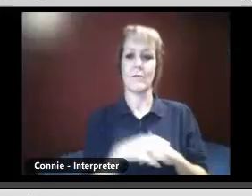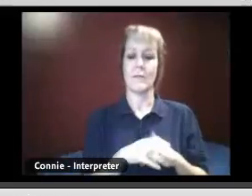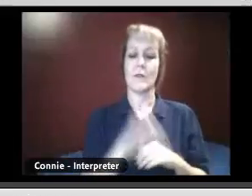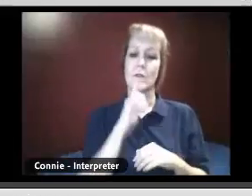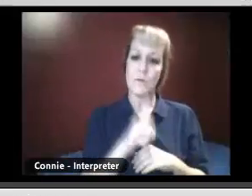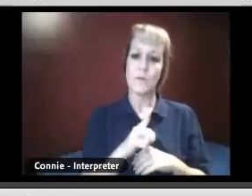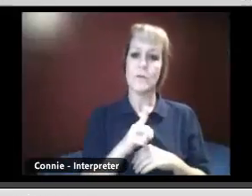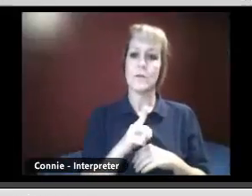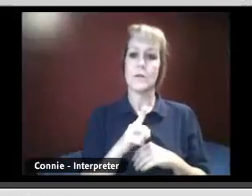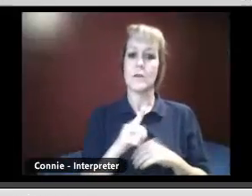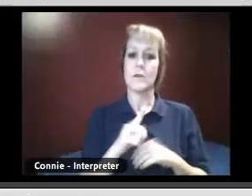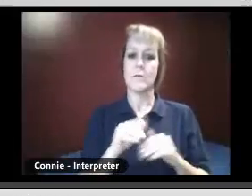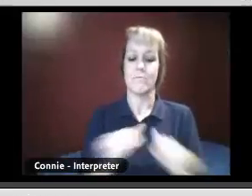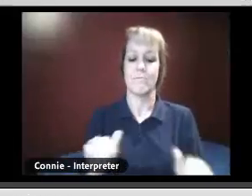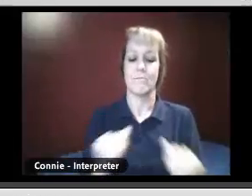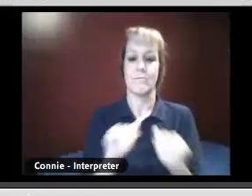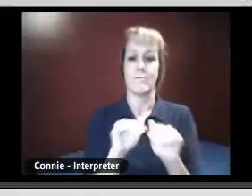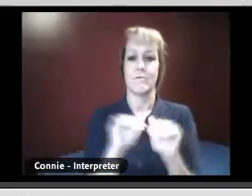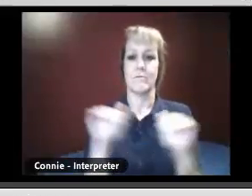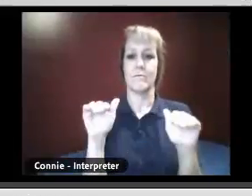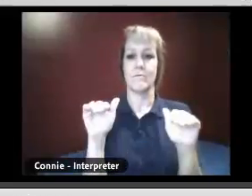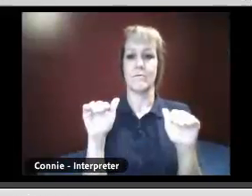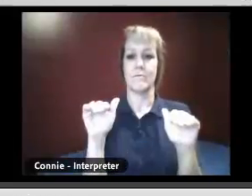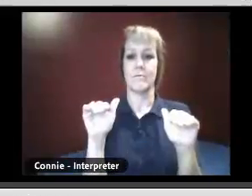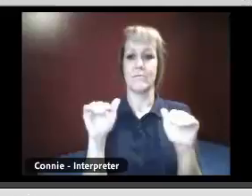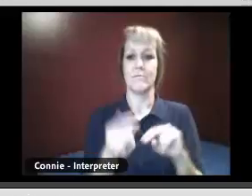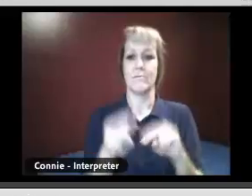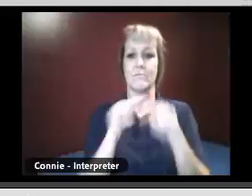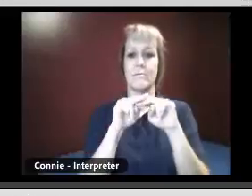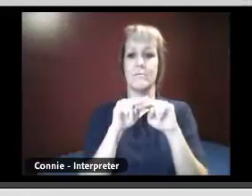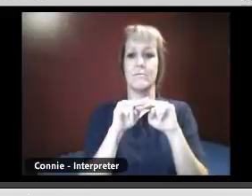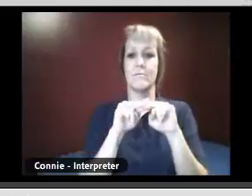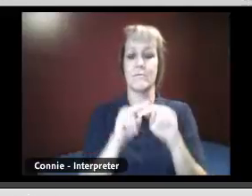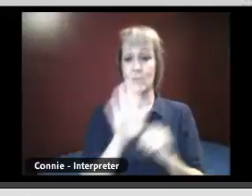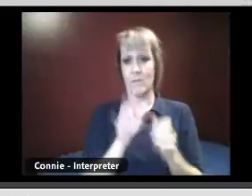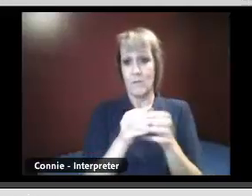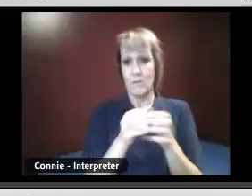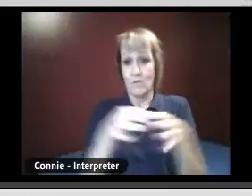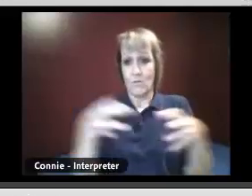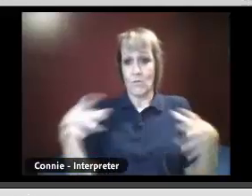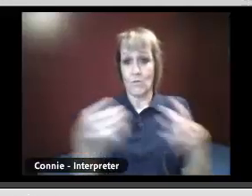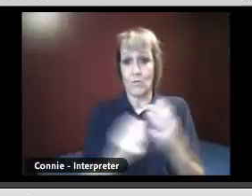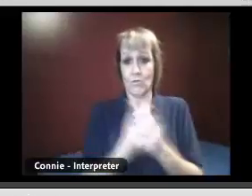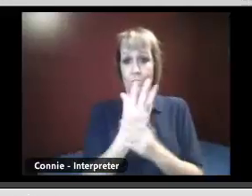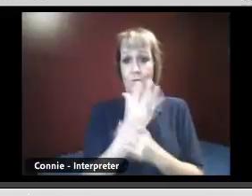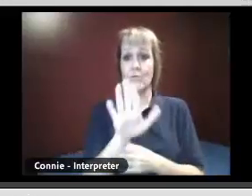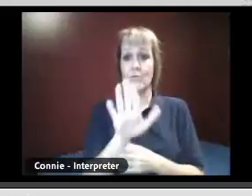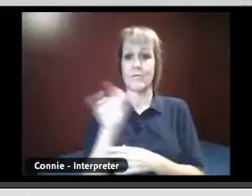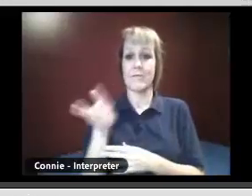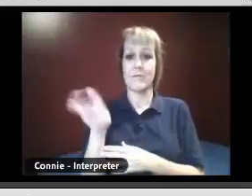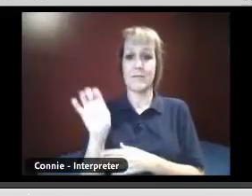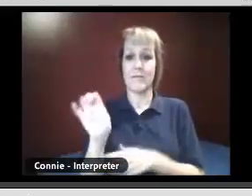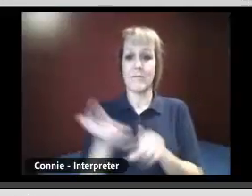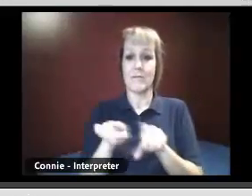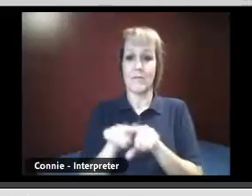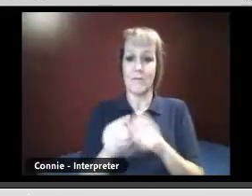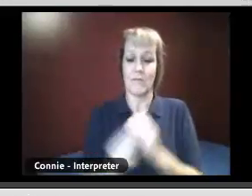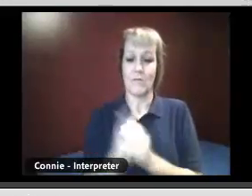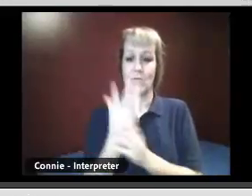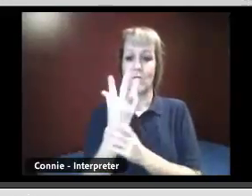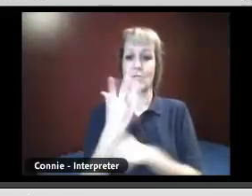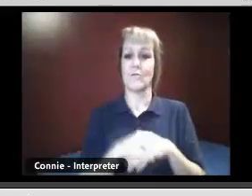coming up the curve. And as with their growth, your style is growing with them. So that as you